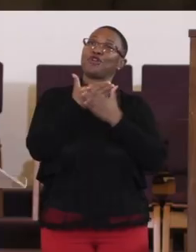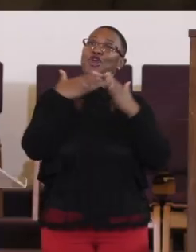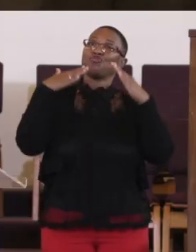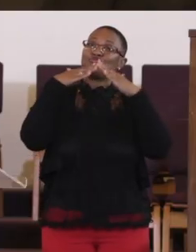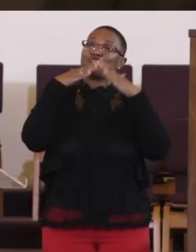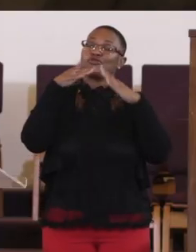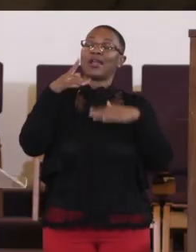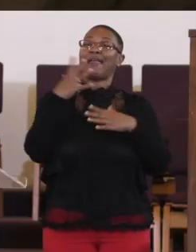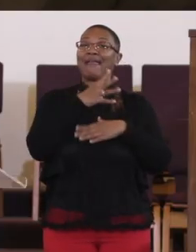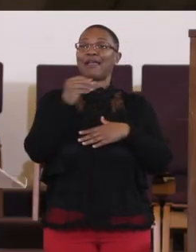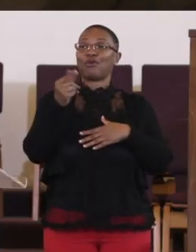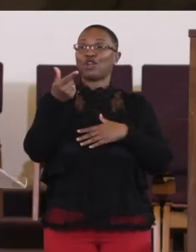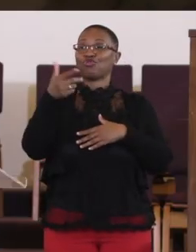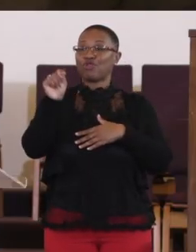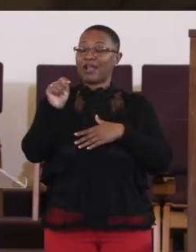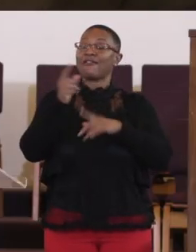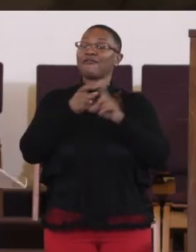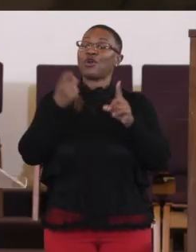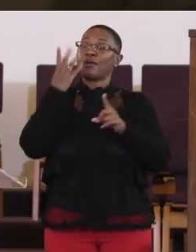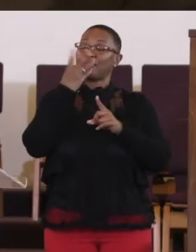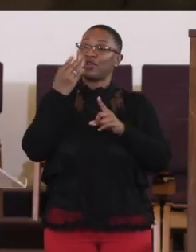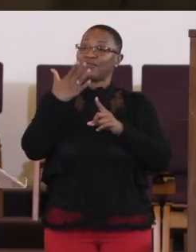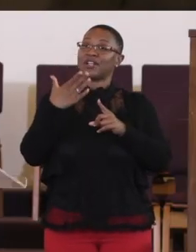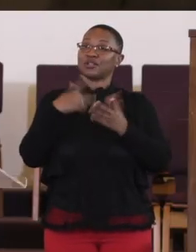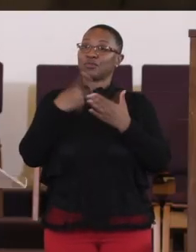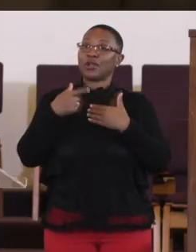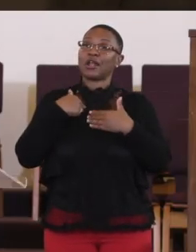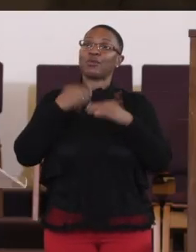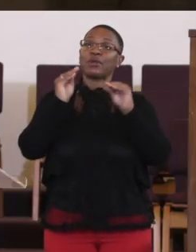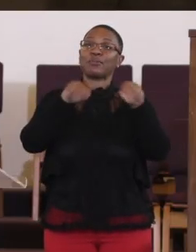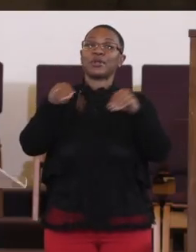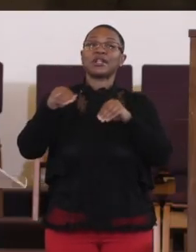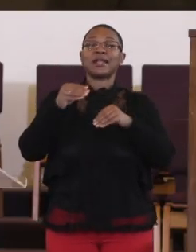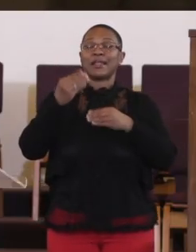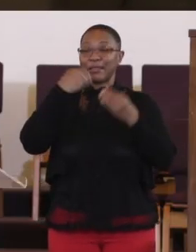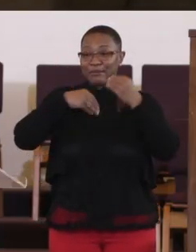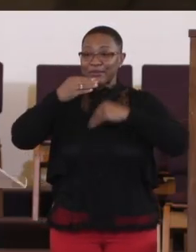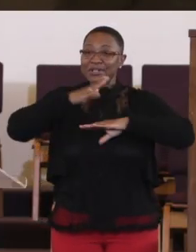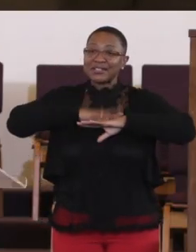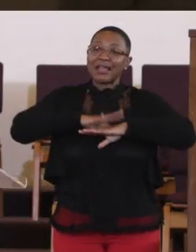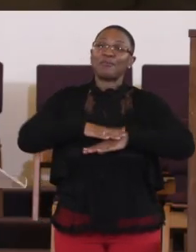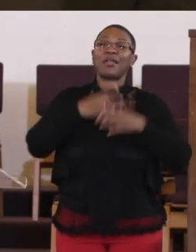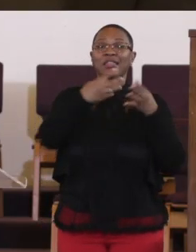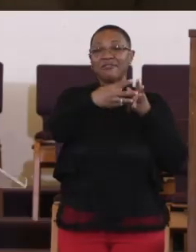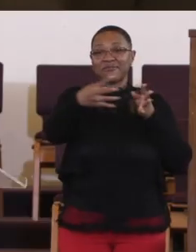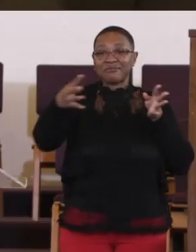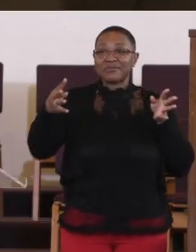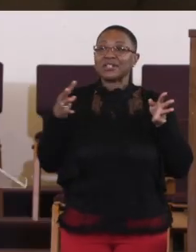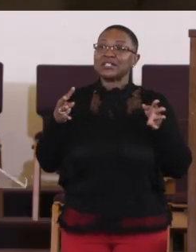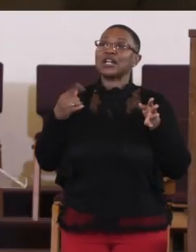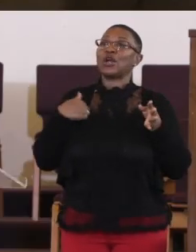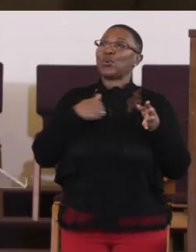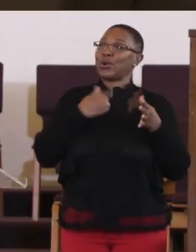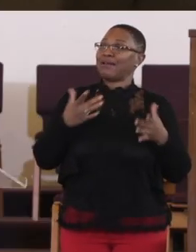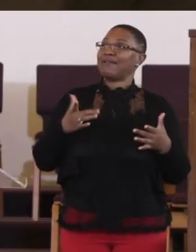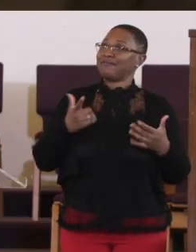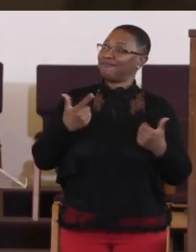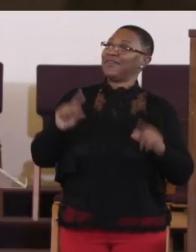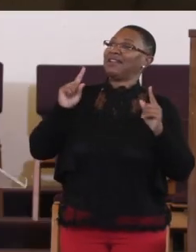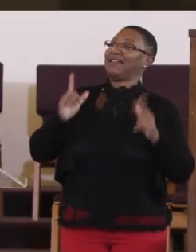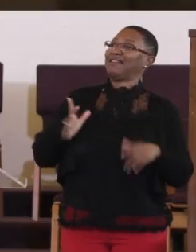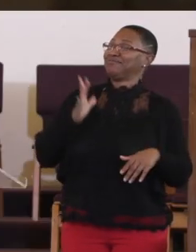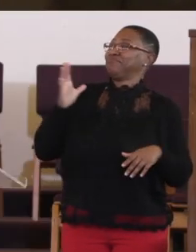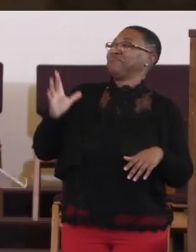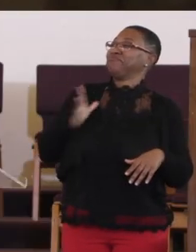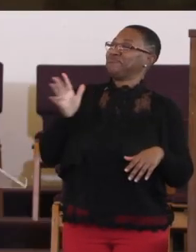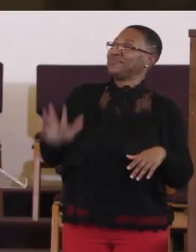the beautification program, and we put the picnic tables out there. We put a fence up. We're living so lavish over there. So